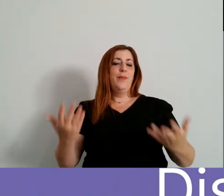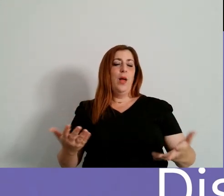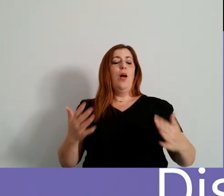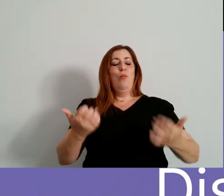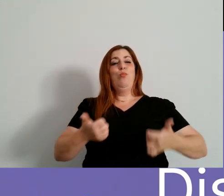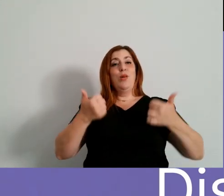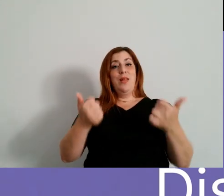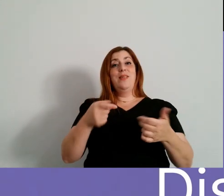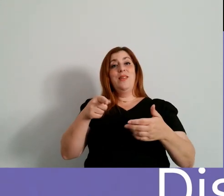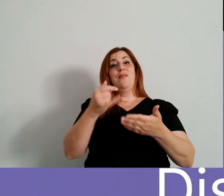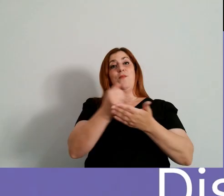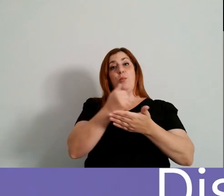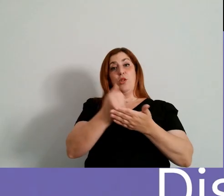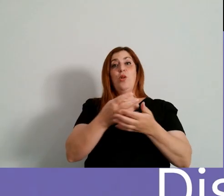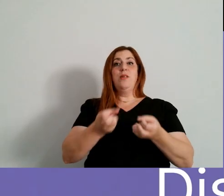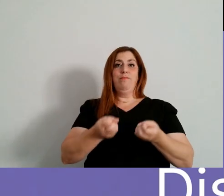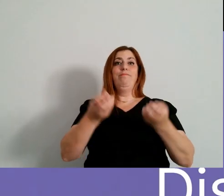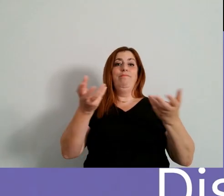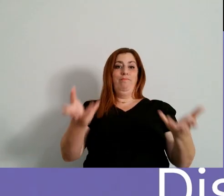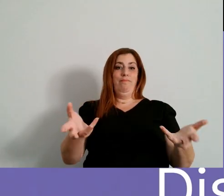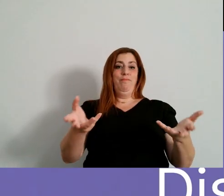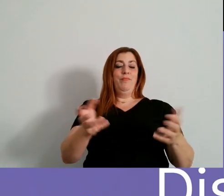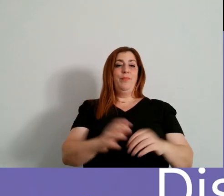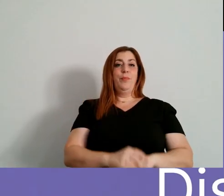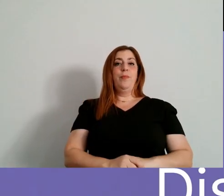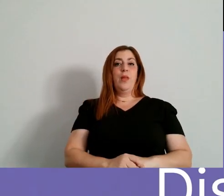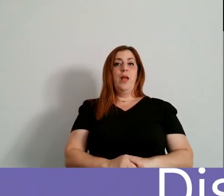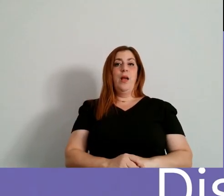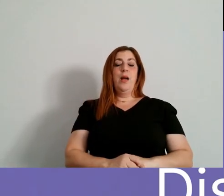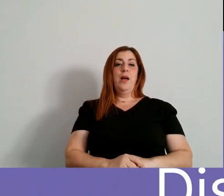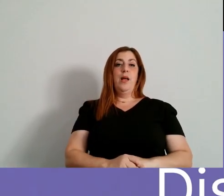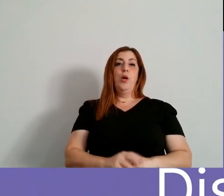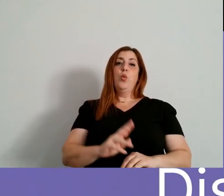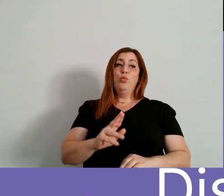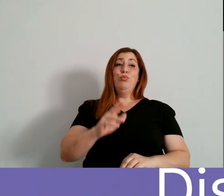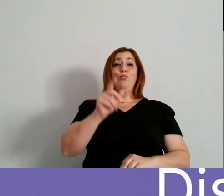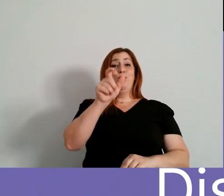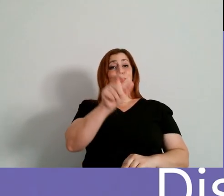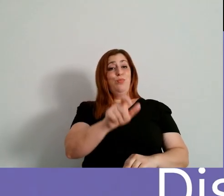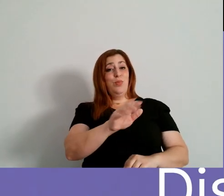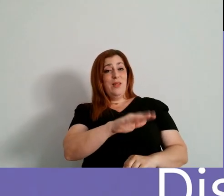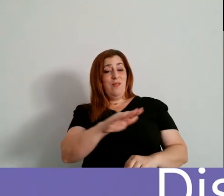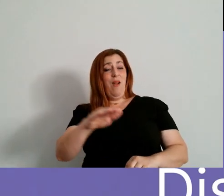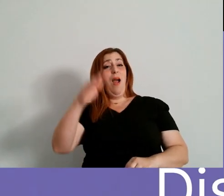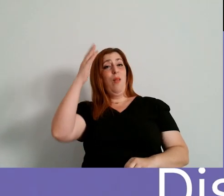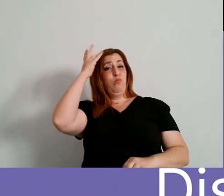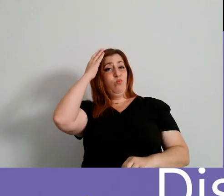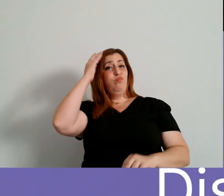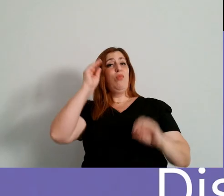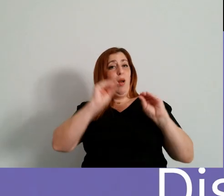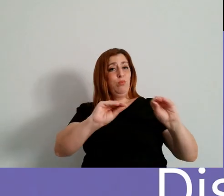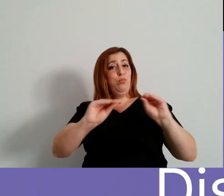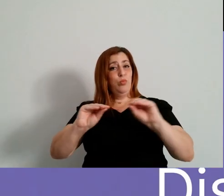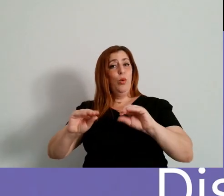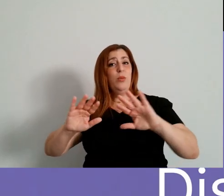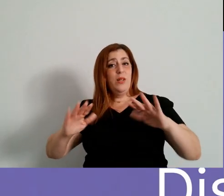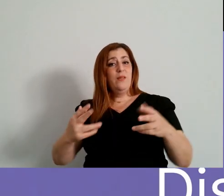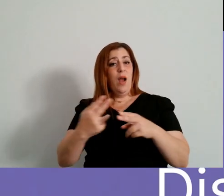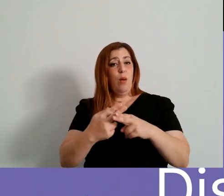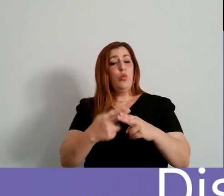to pass on this information to either your autistic kid or youth,